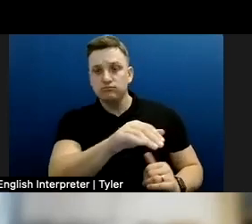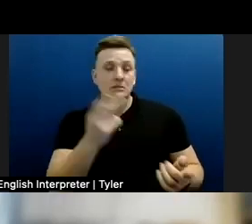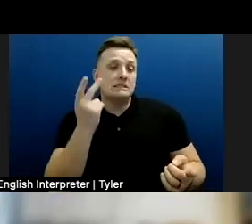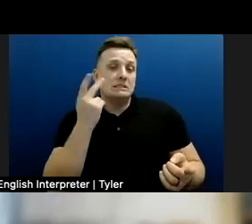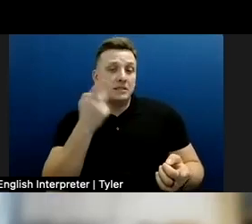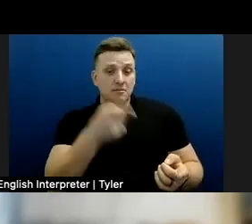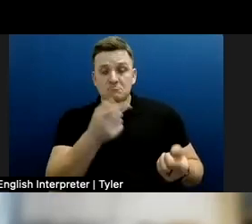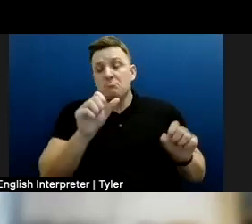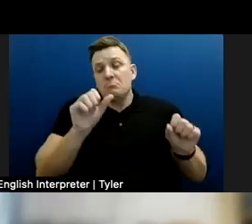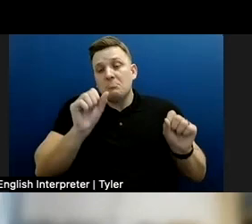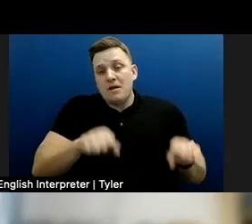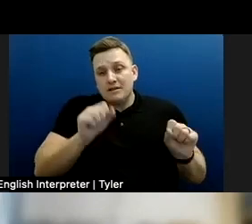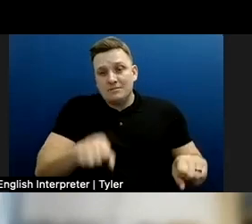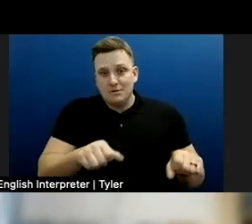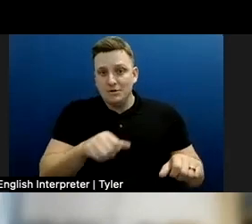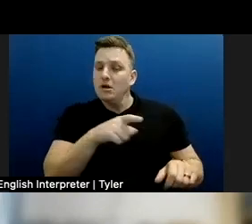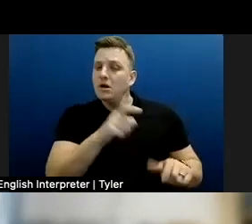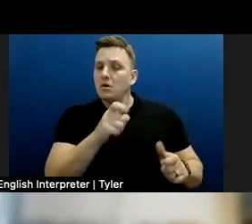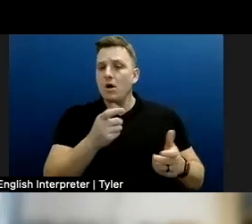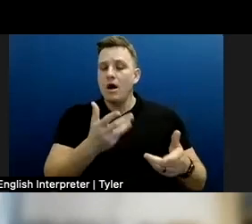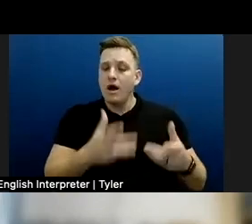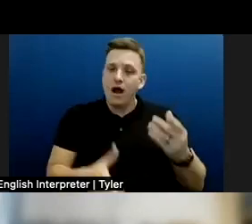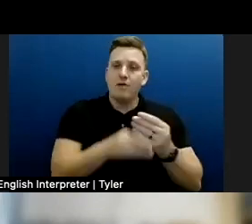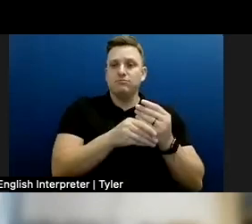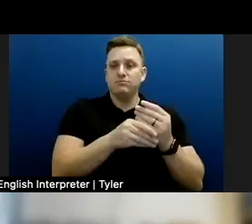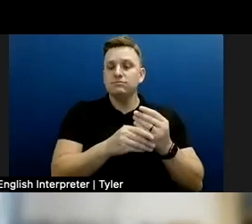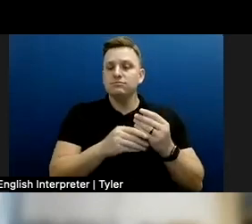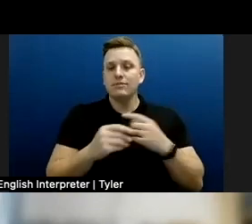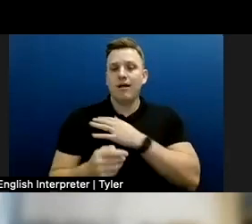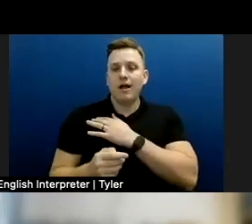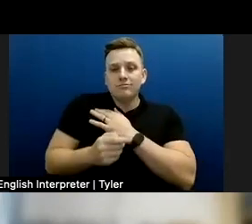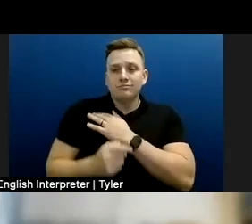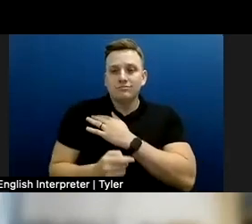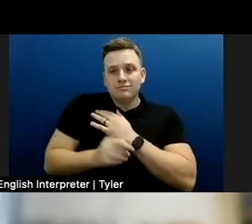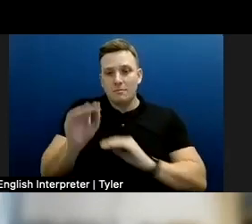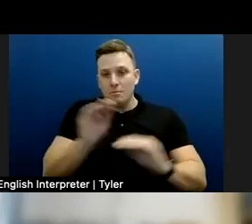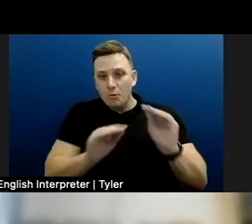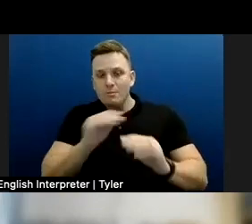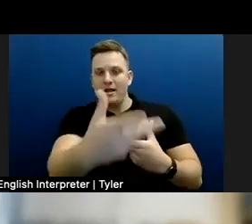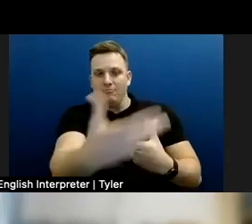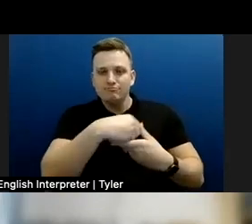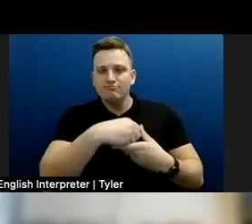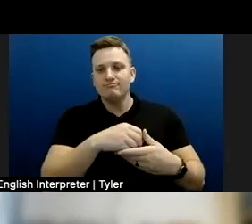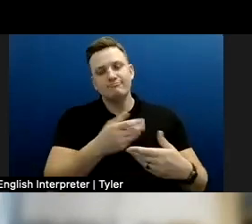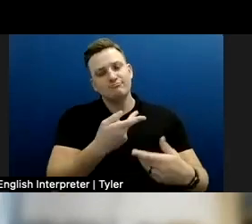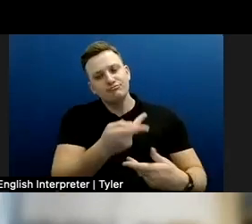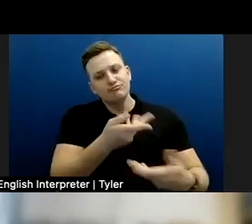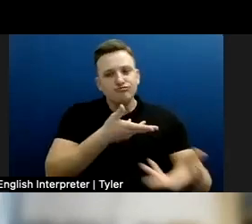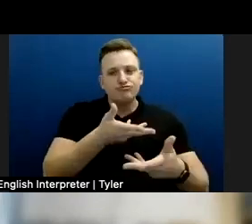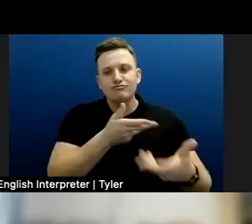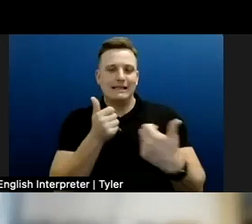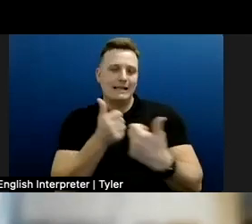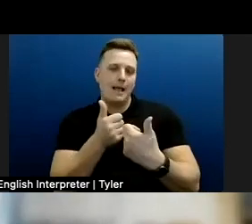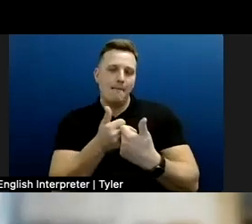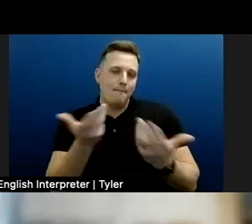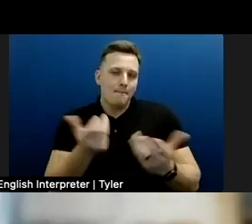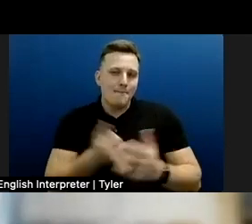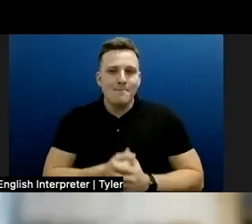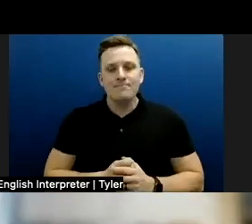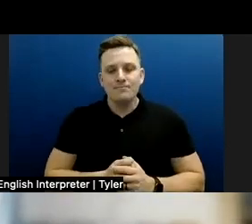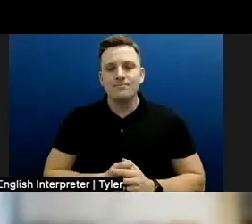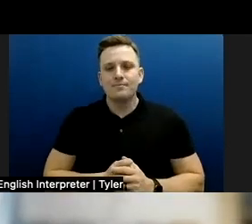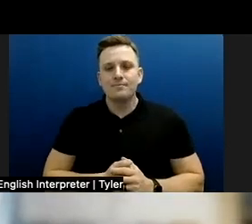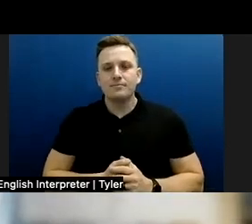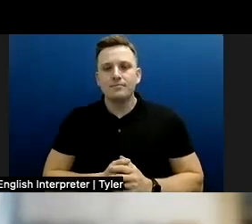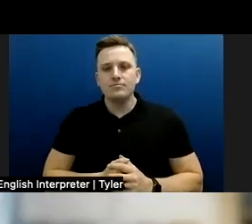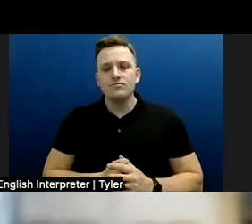that it could become something that was going to become part of the game that we were playing. So yeah, I think it's really